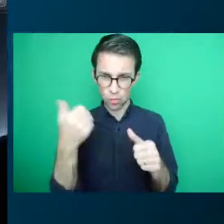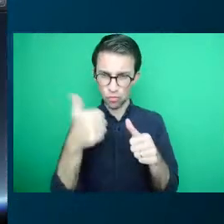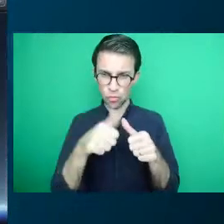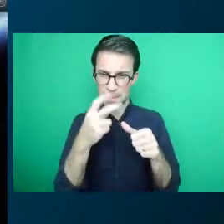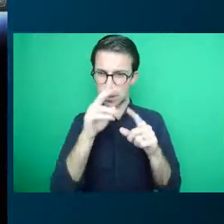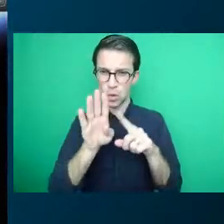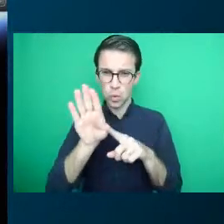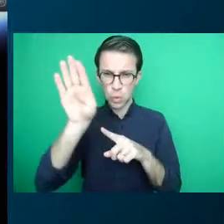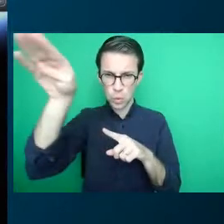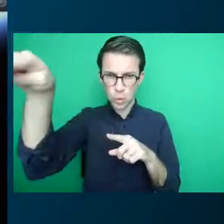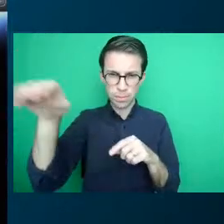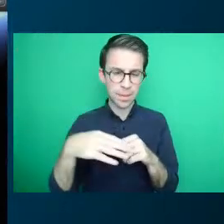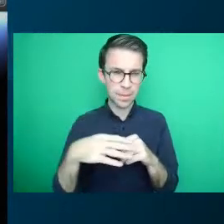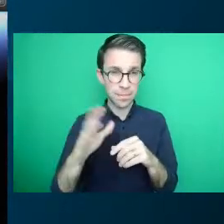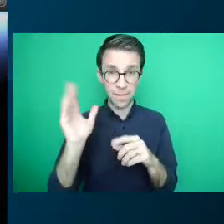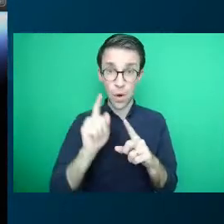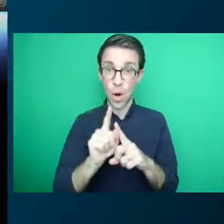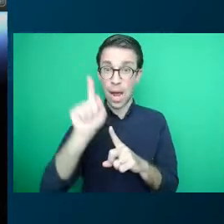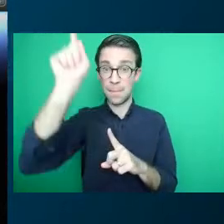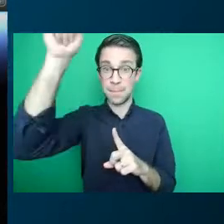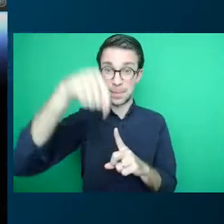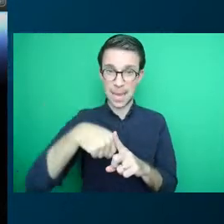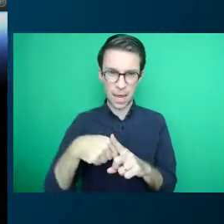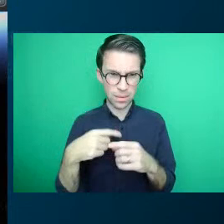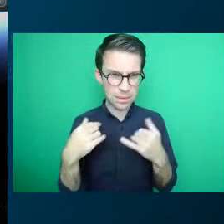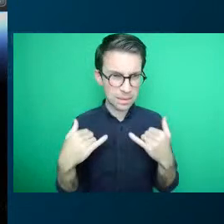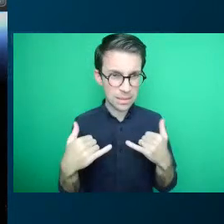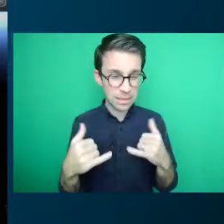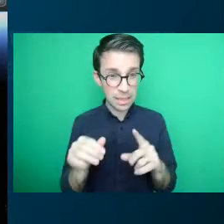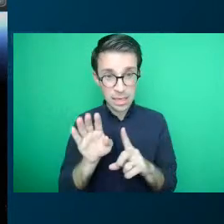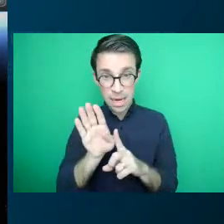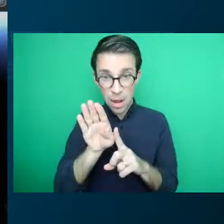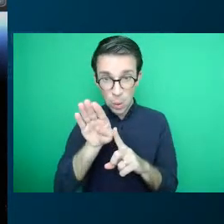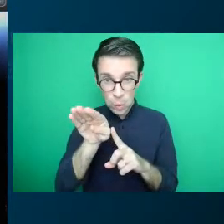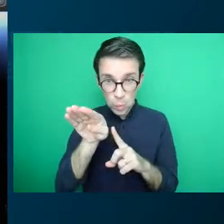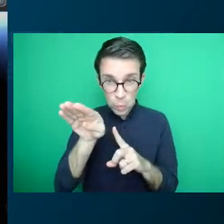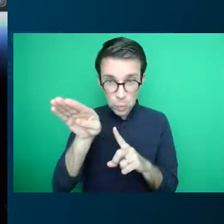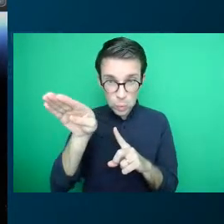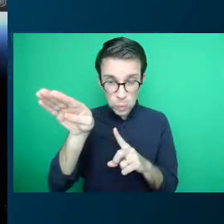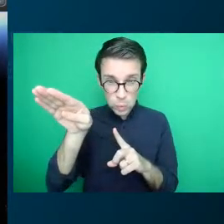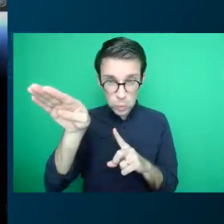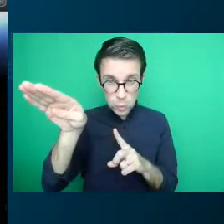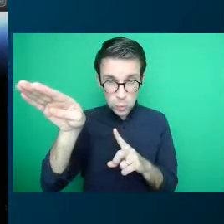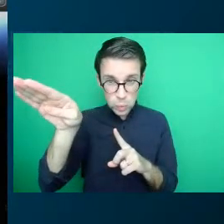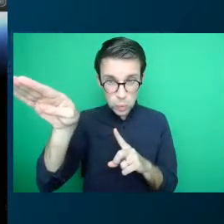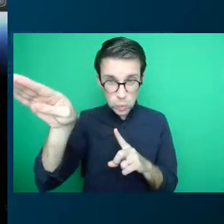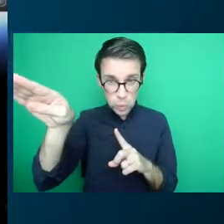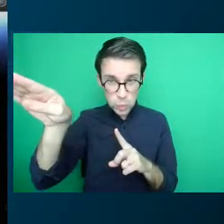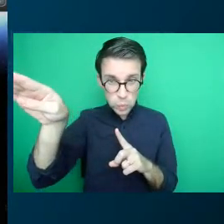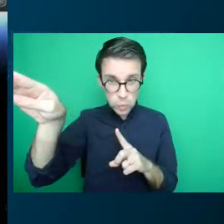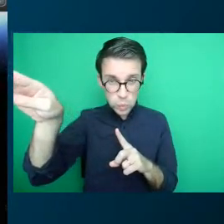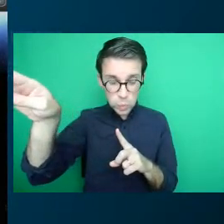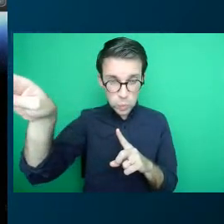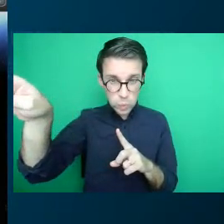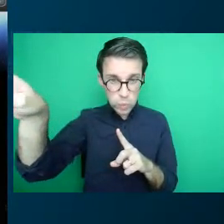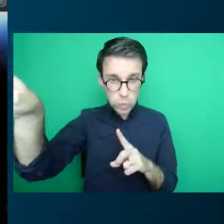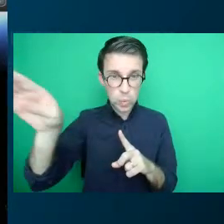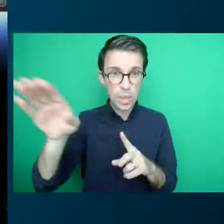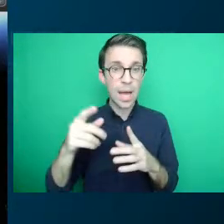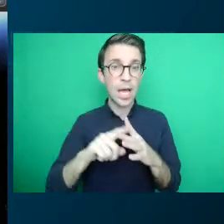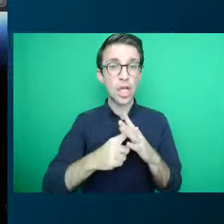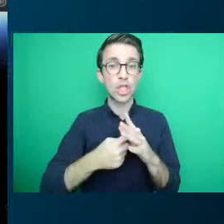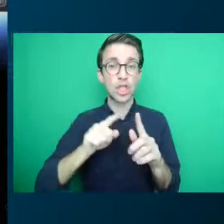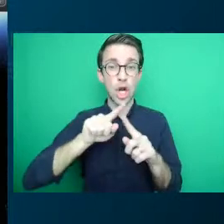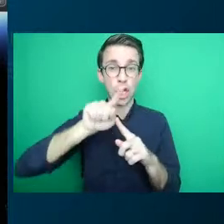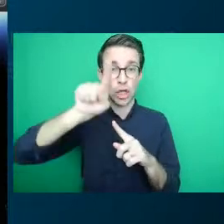up and down? This time, we're not just going straight up and straight down again, but we're actually starting to go around the planet.